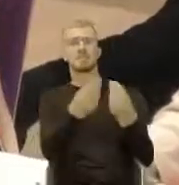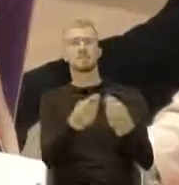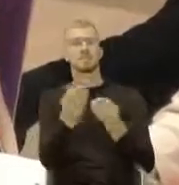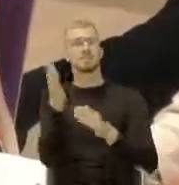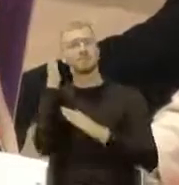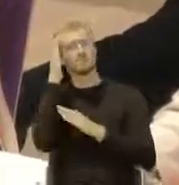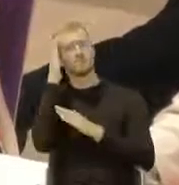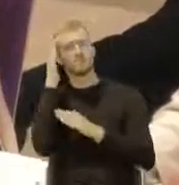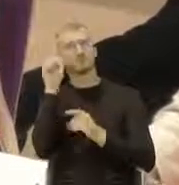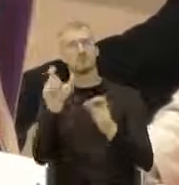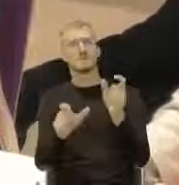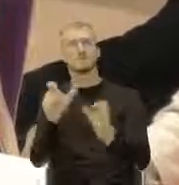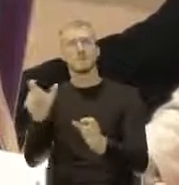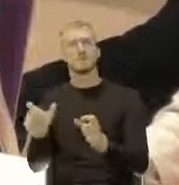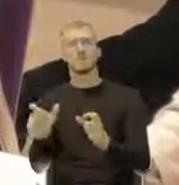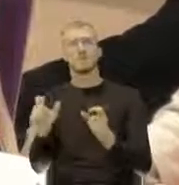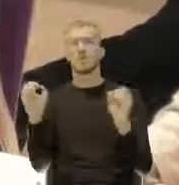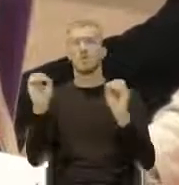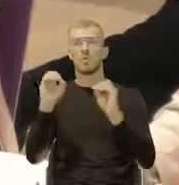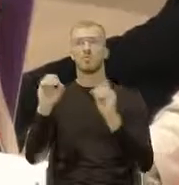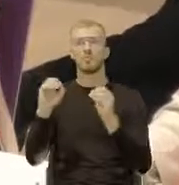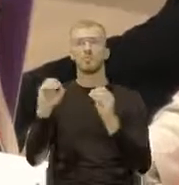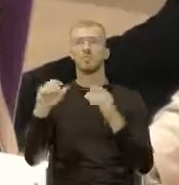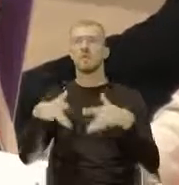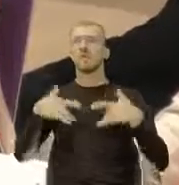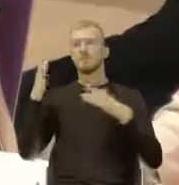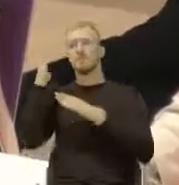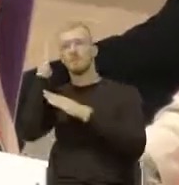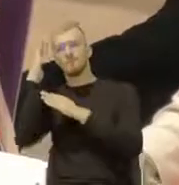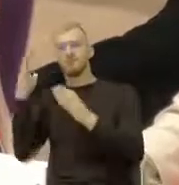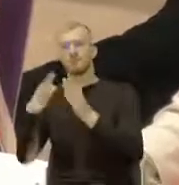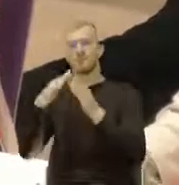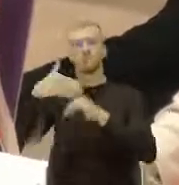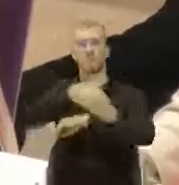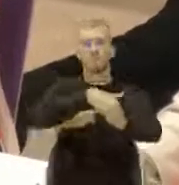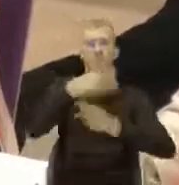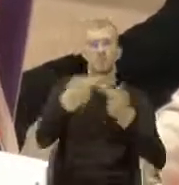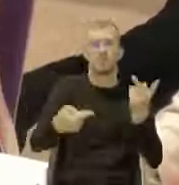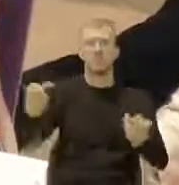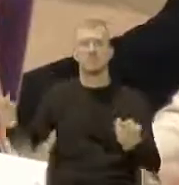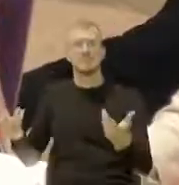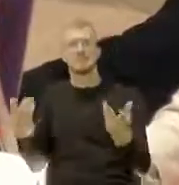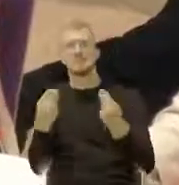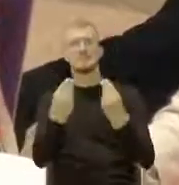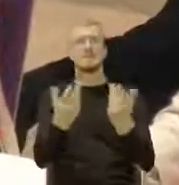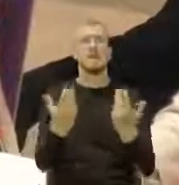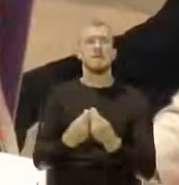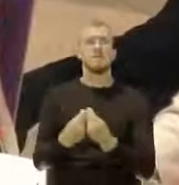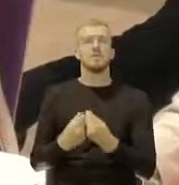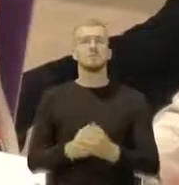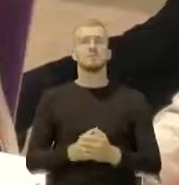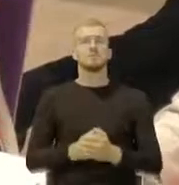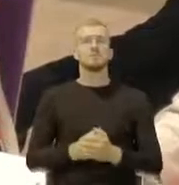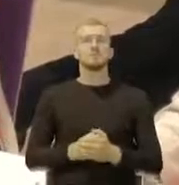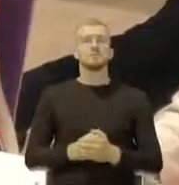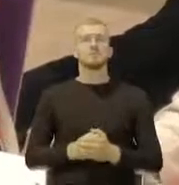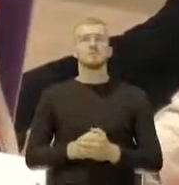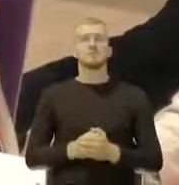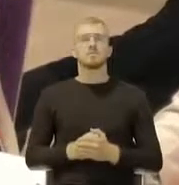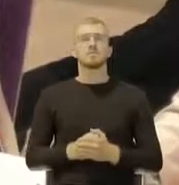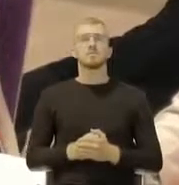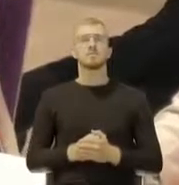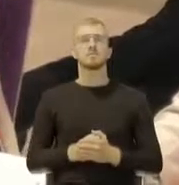issue of informal settlements and climate resilience. São Paulo seeks to be